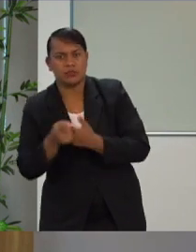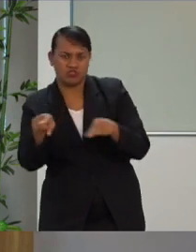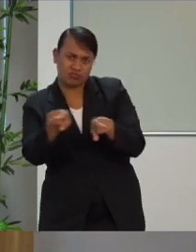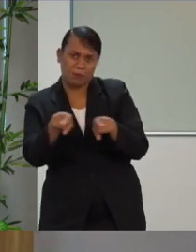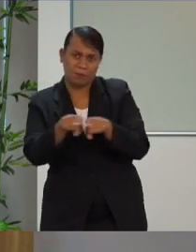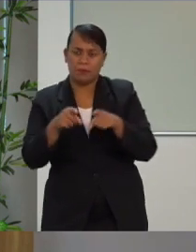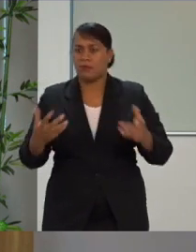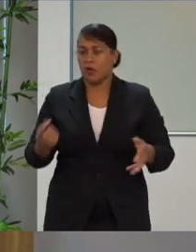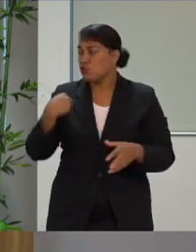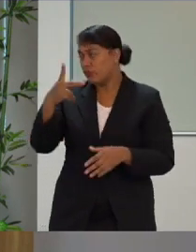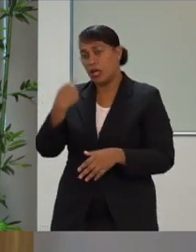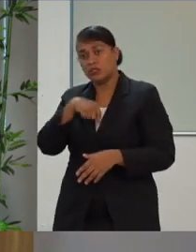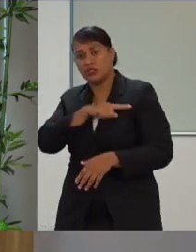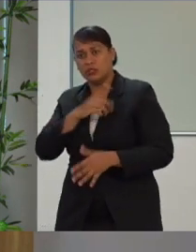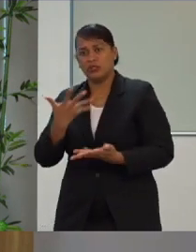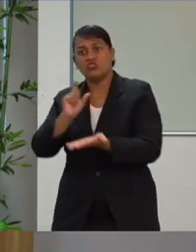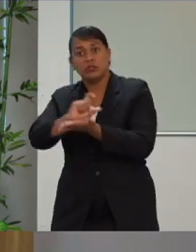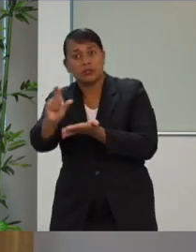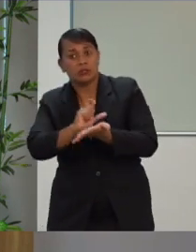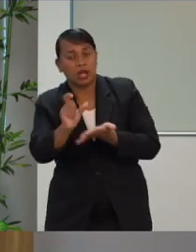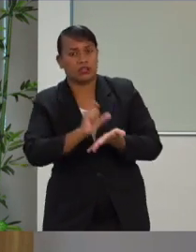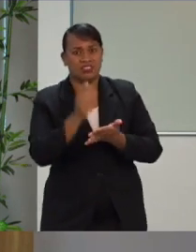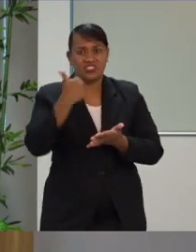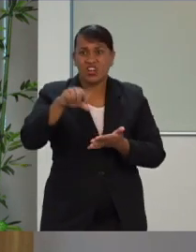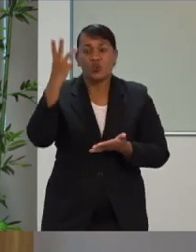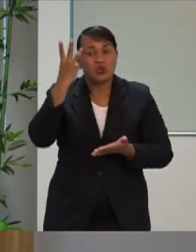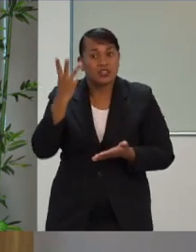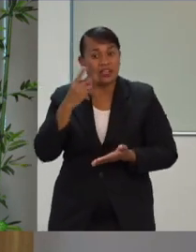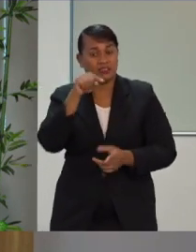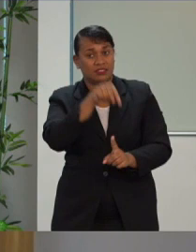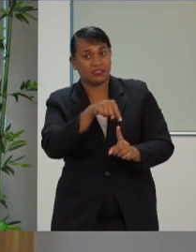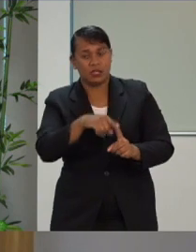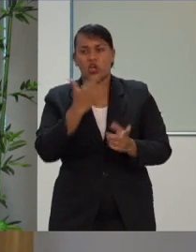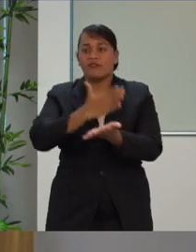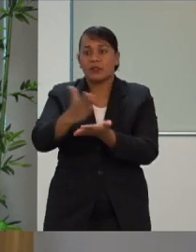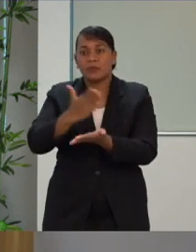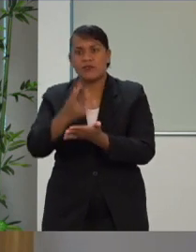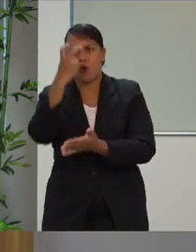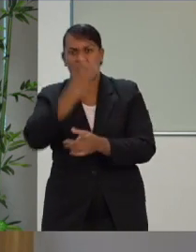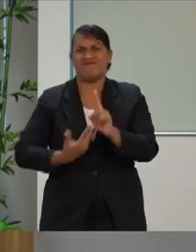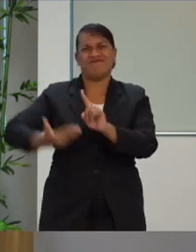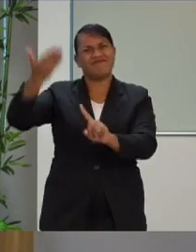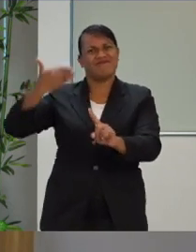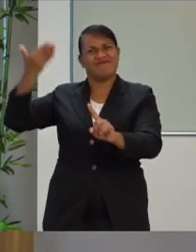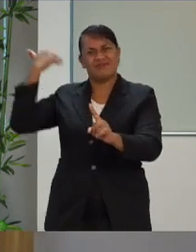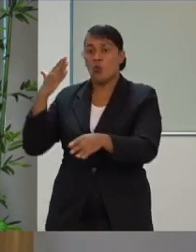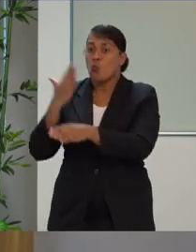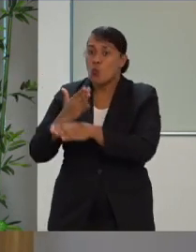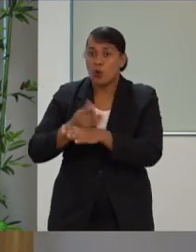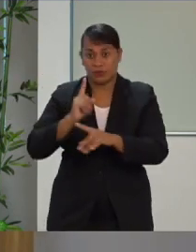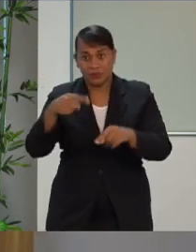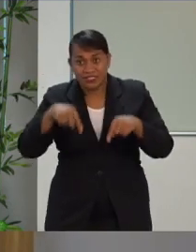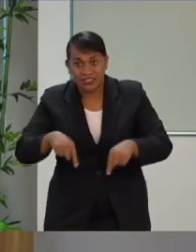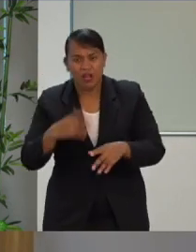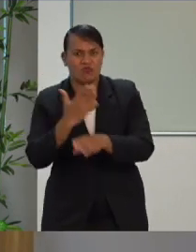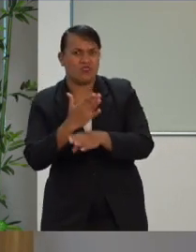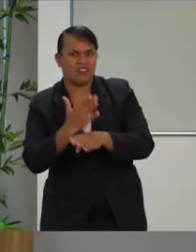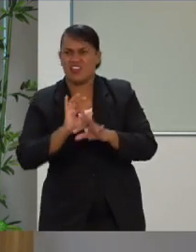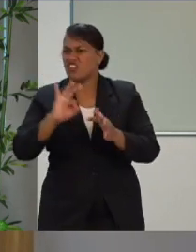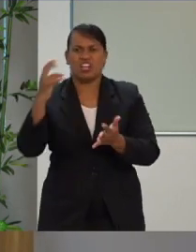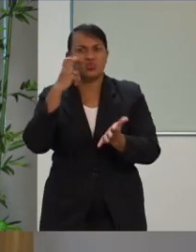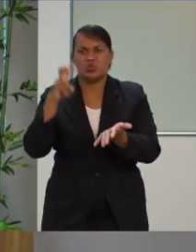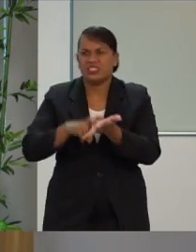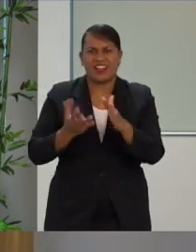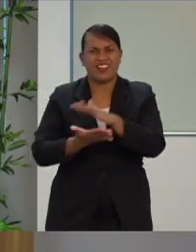with that because this lady had some FNPF from a previous job, but in this job she's not registered formally as an